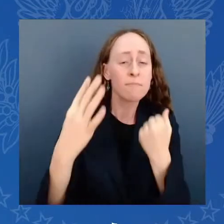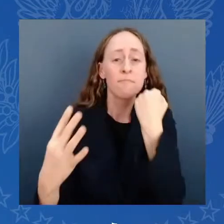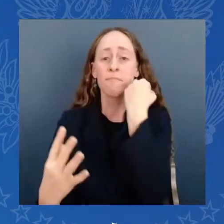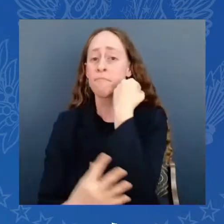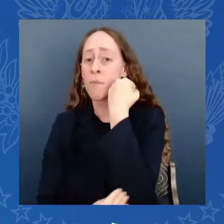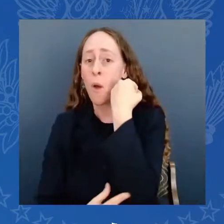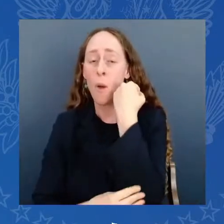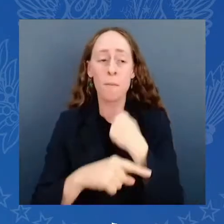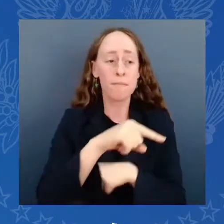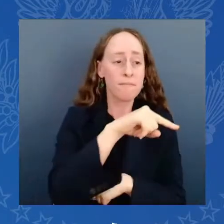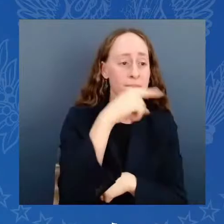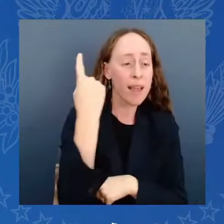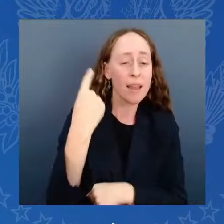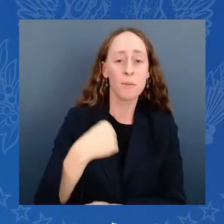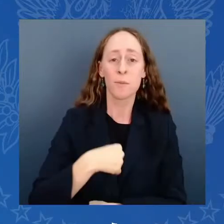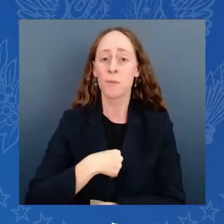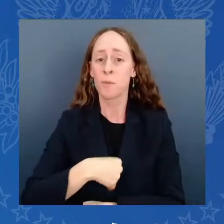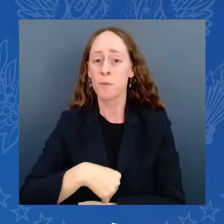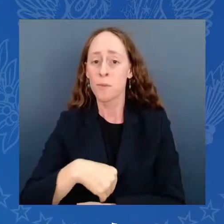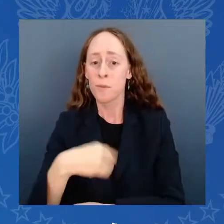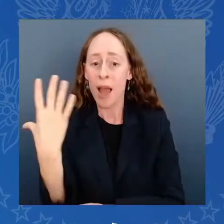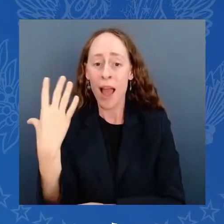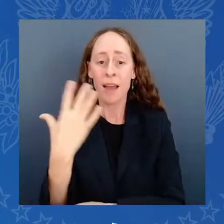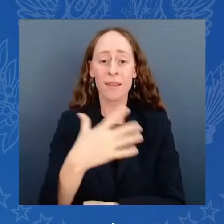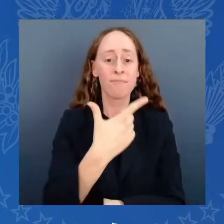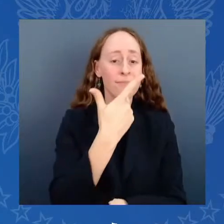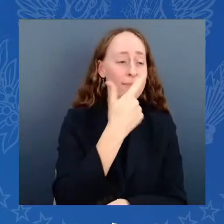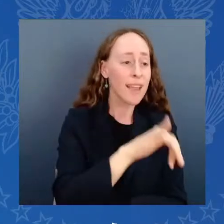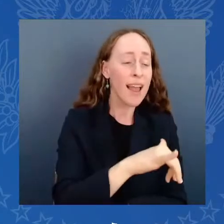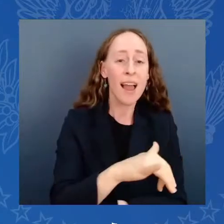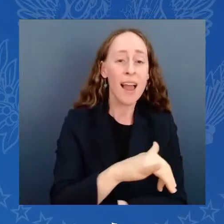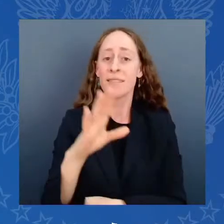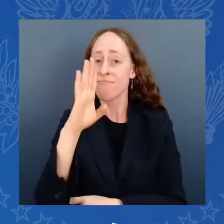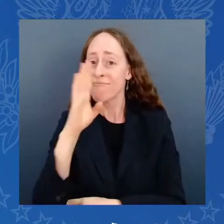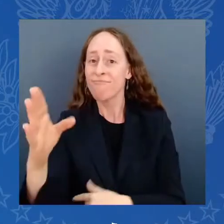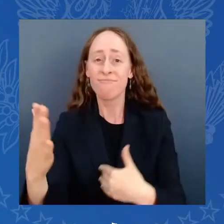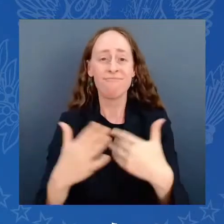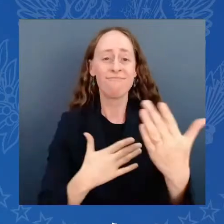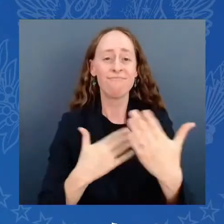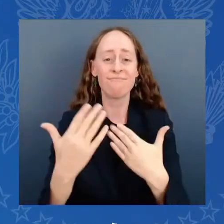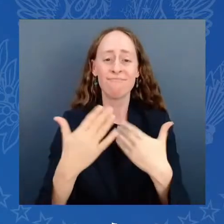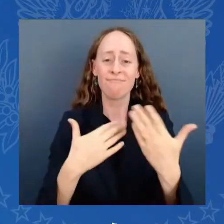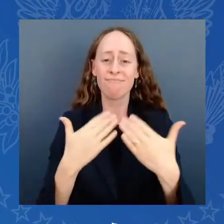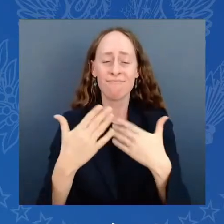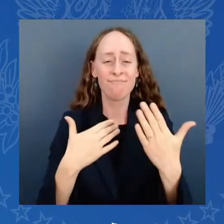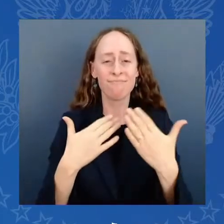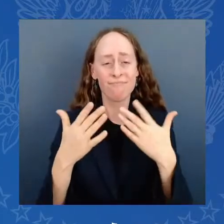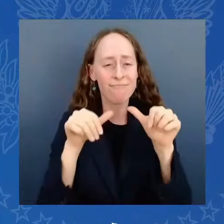here reminding you that if you live long enough, all of us are going to be handicapped one day.